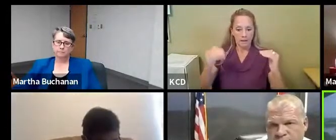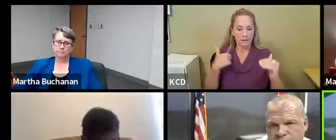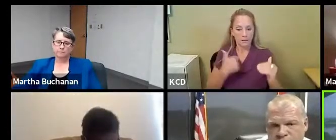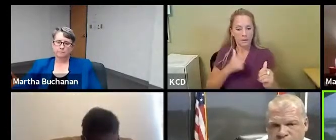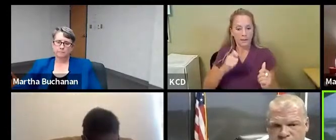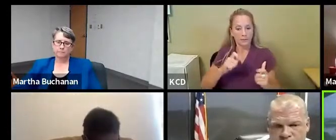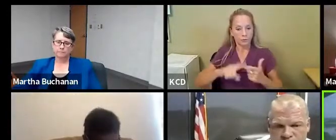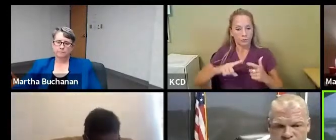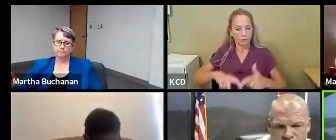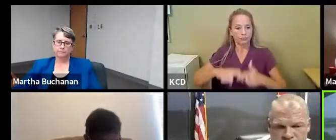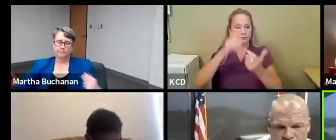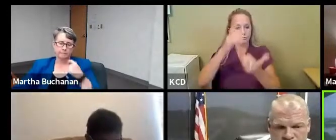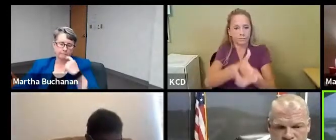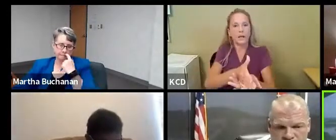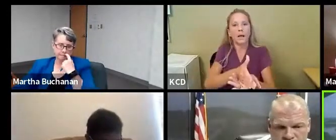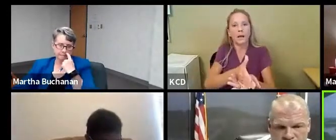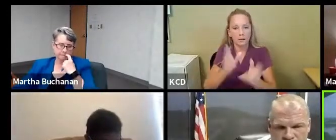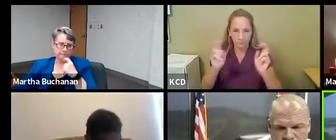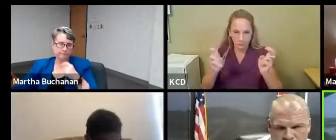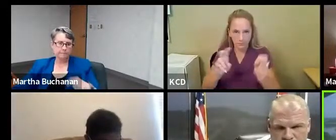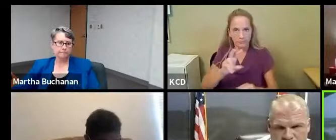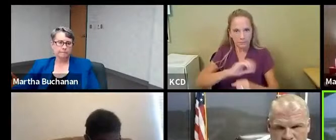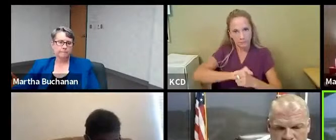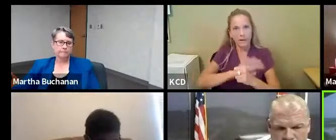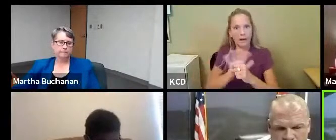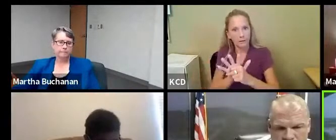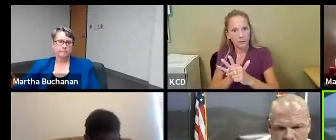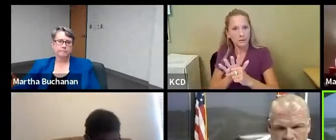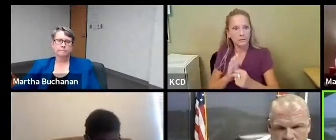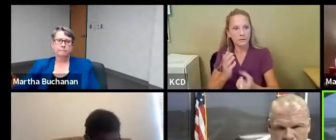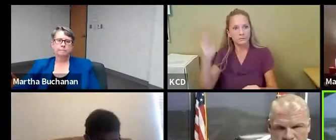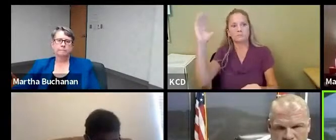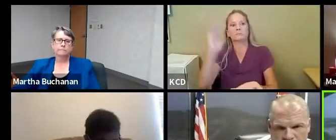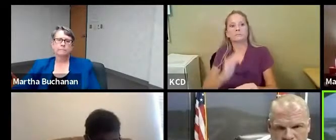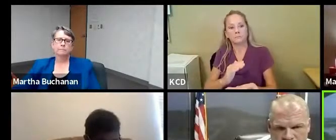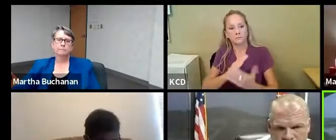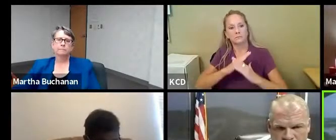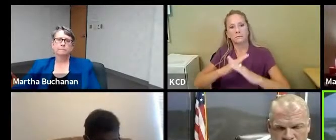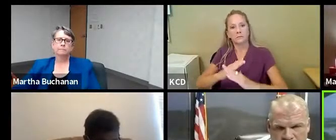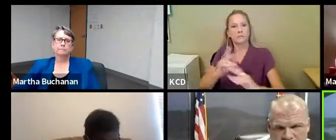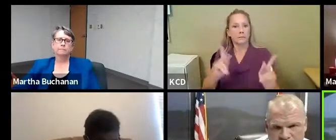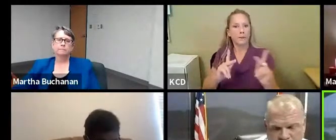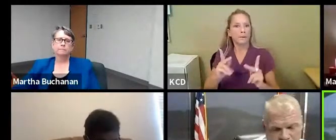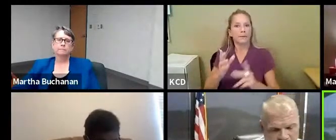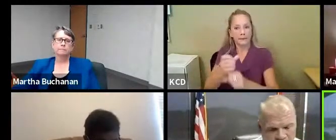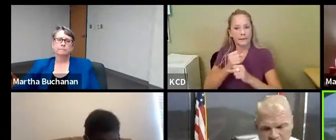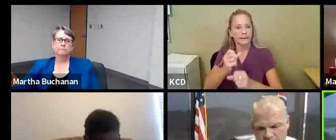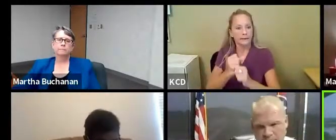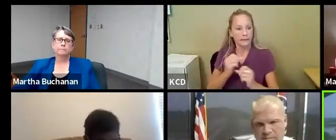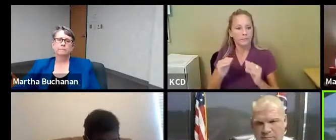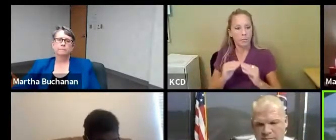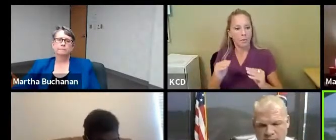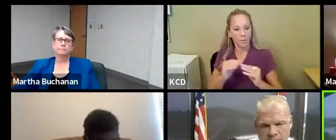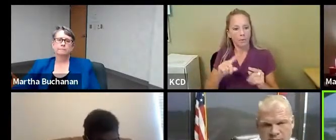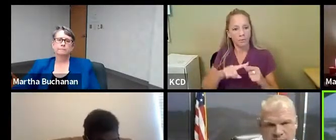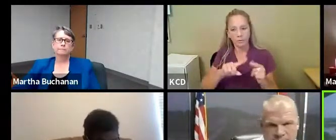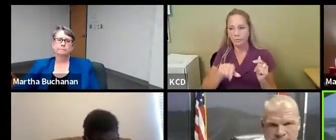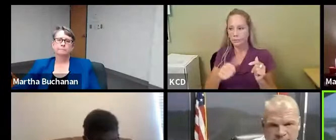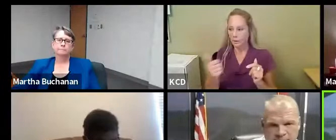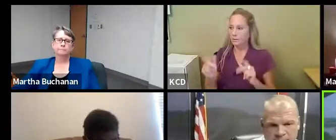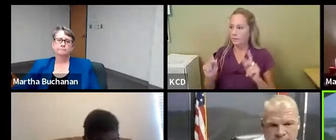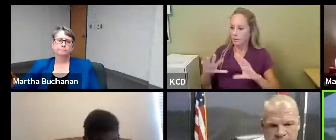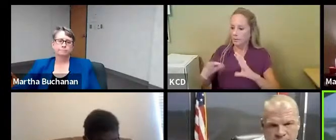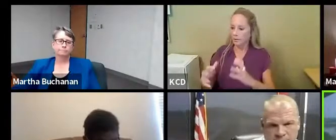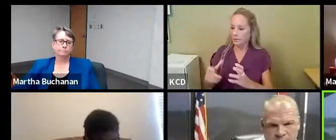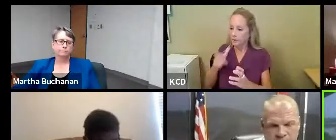start containing it and prevent more people from getting it, particularly our more vulnerable populations, and also recognize that we need